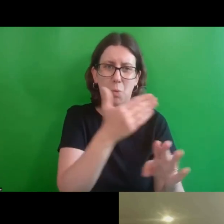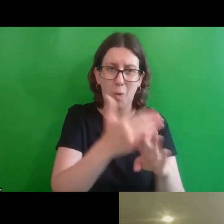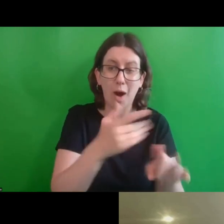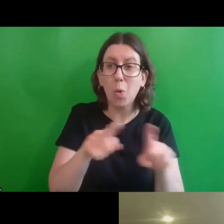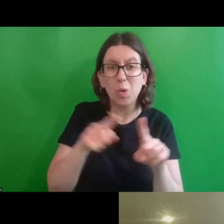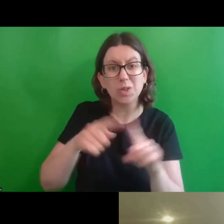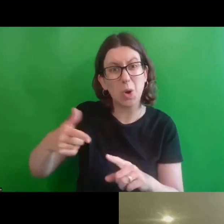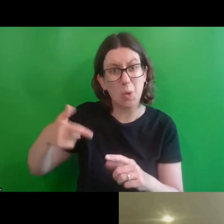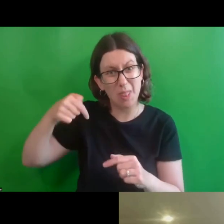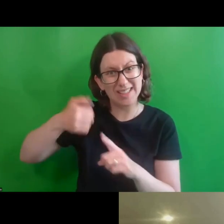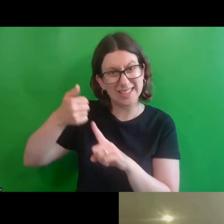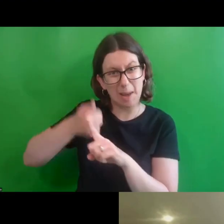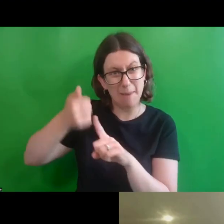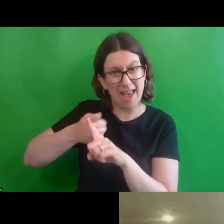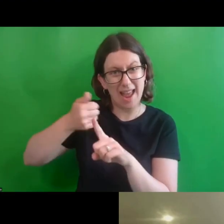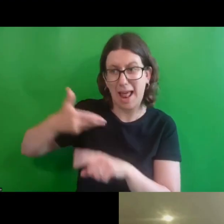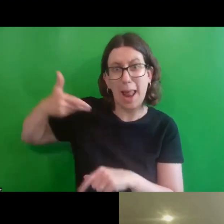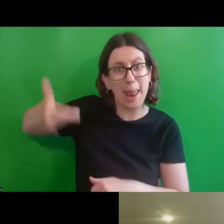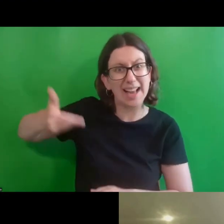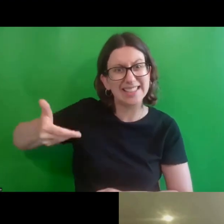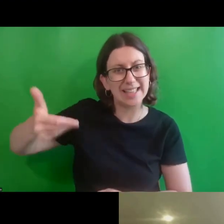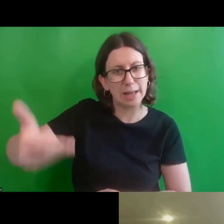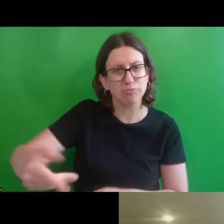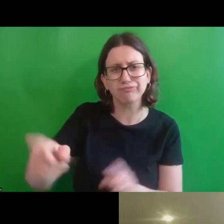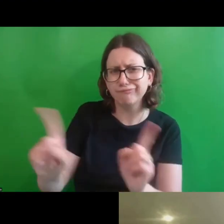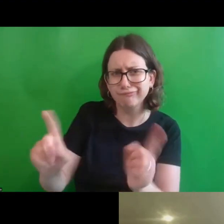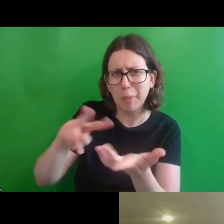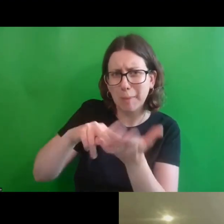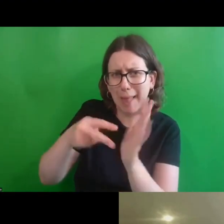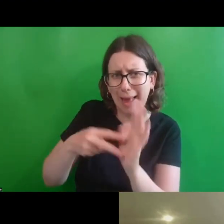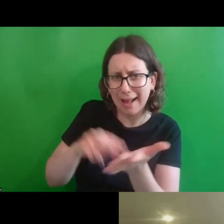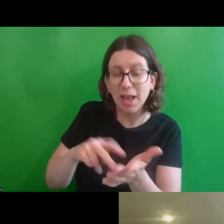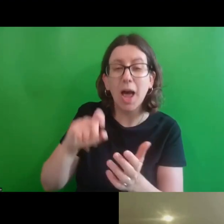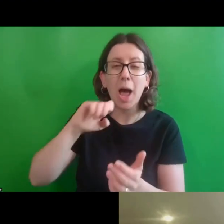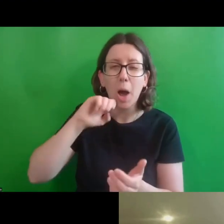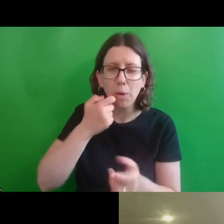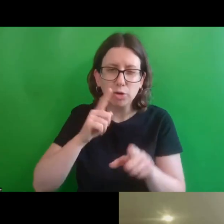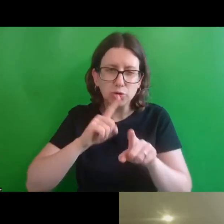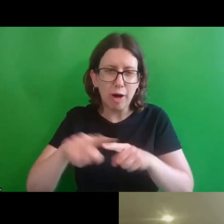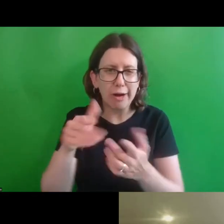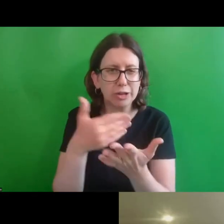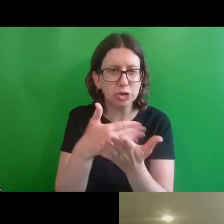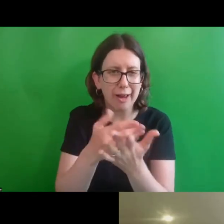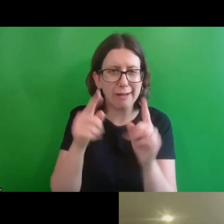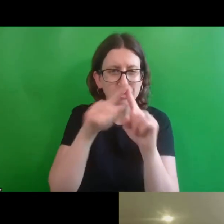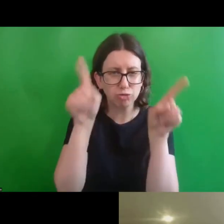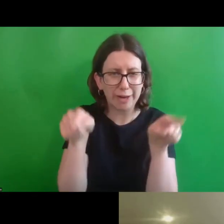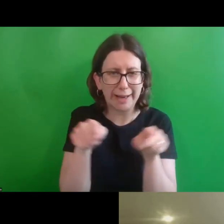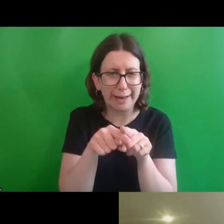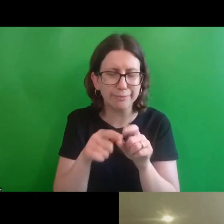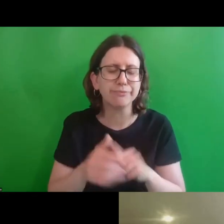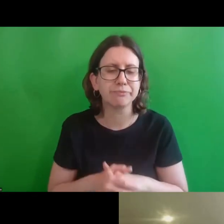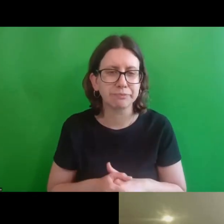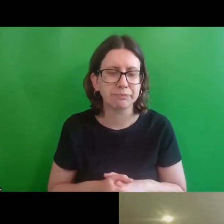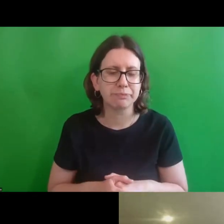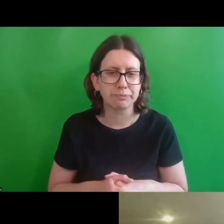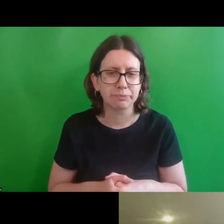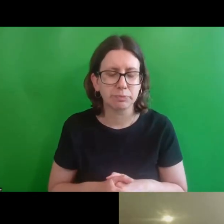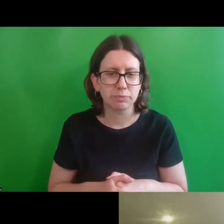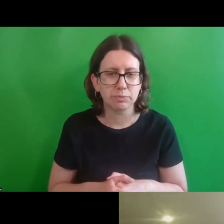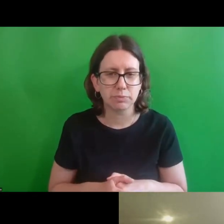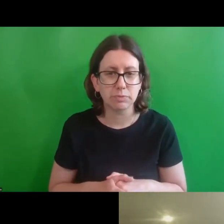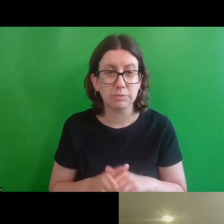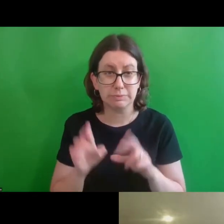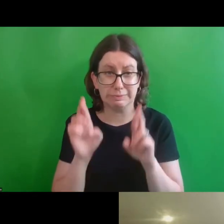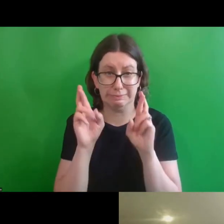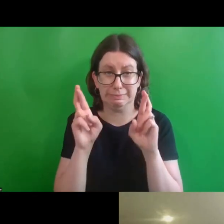of the campaign as well. So I'm going to attempt to share my screen right now. Hopefully this should